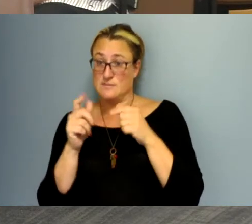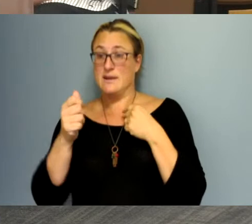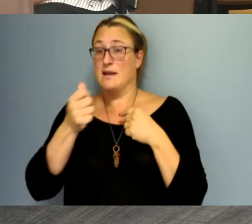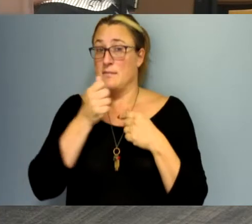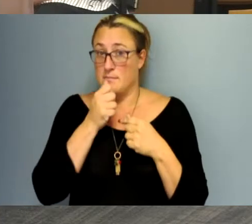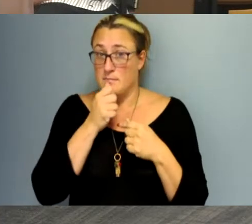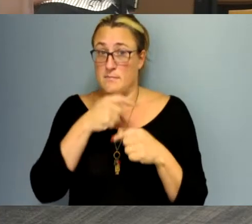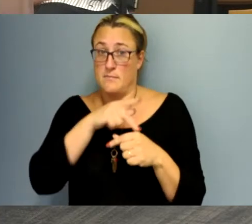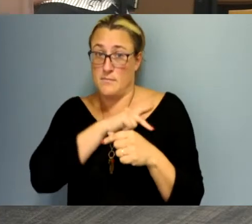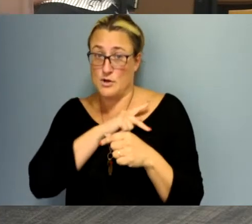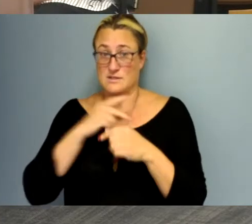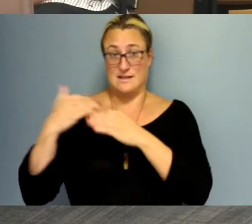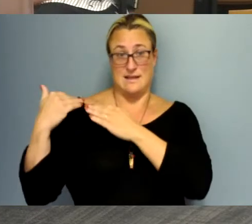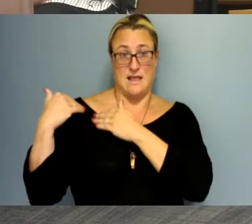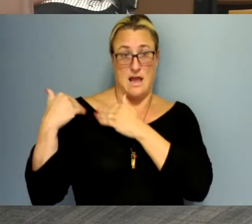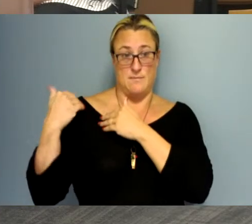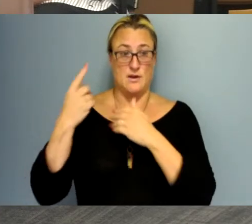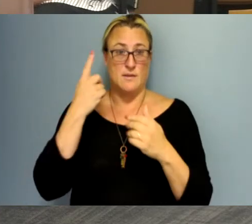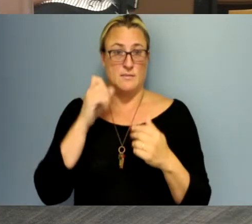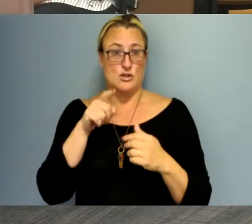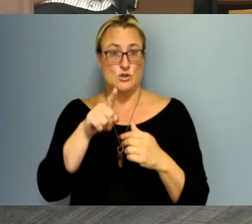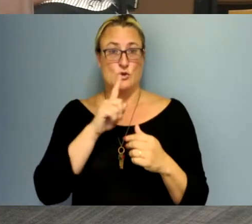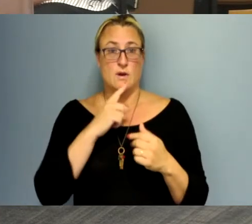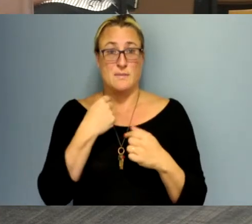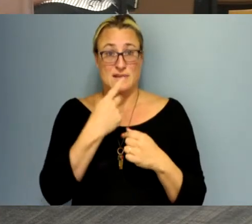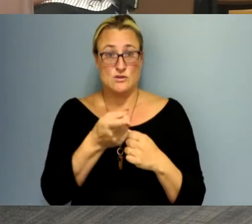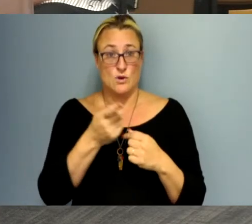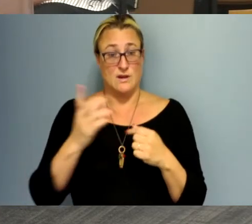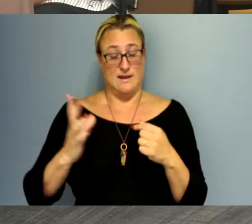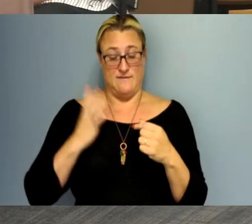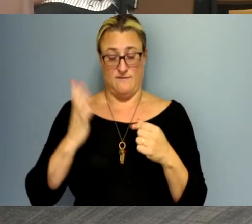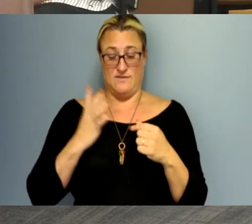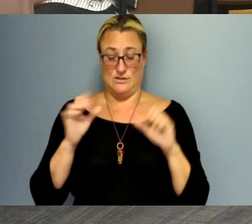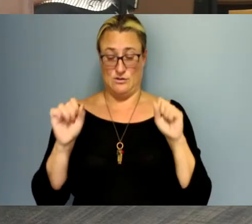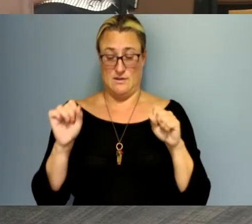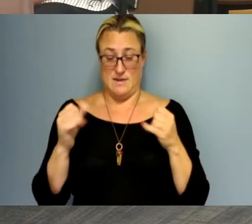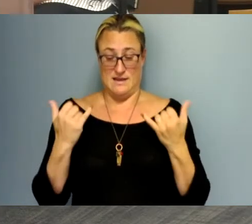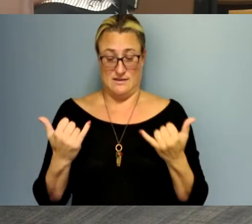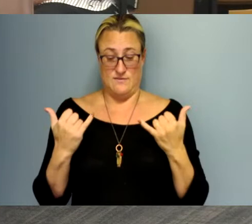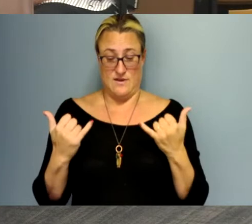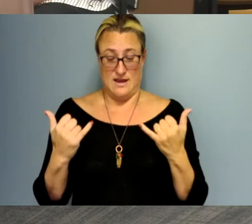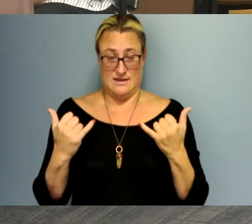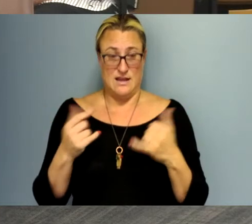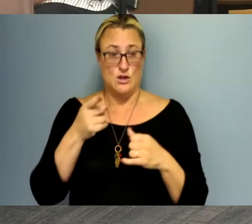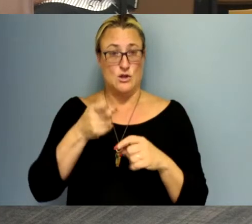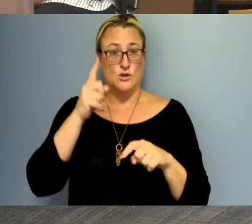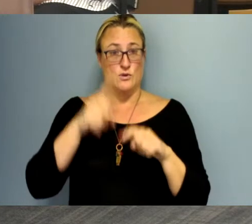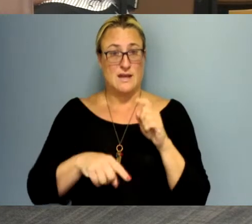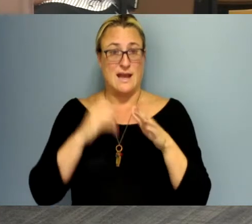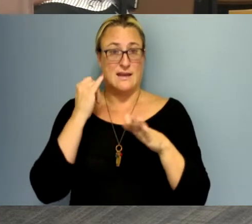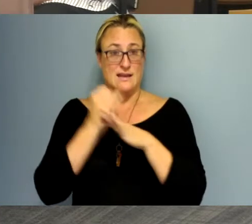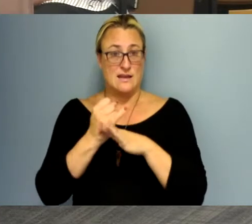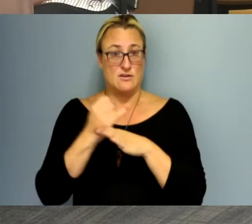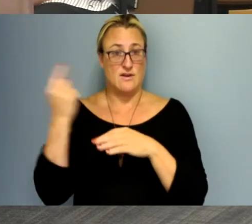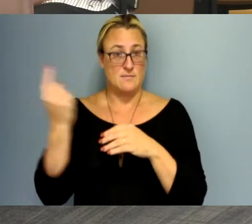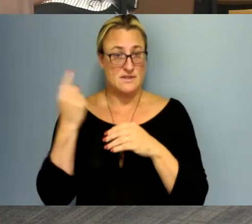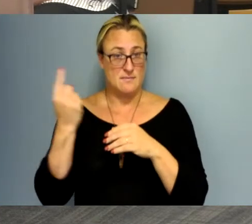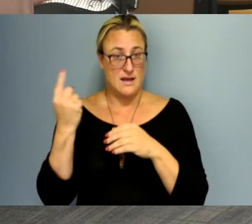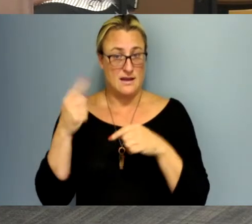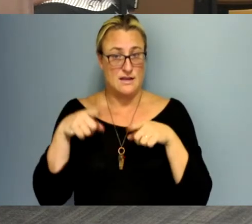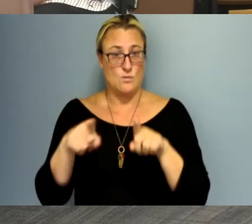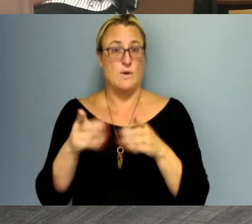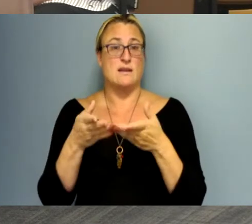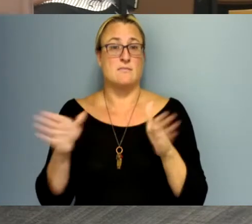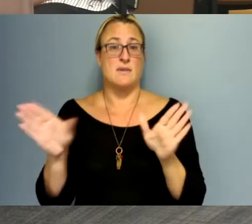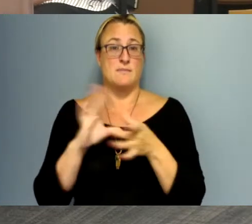personally liable because you're being told in official capacity right here, right now, you cannot interrupt somebody. And if